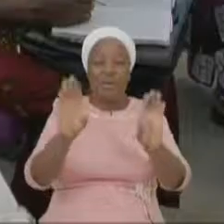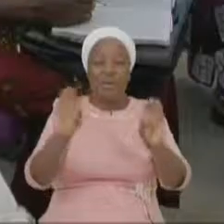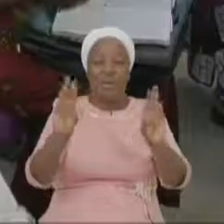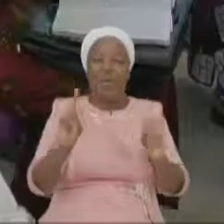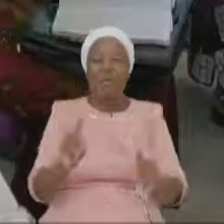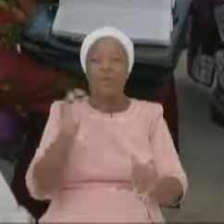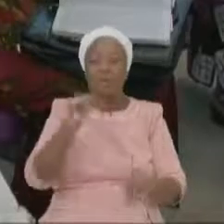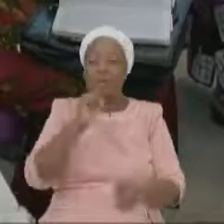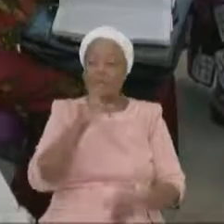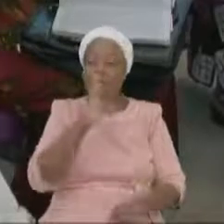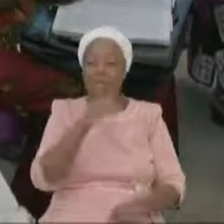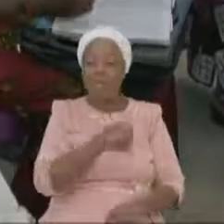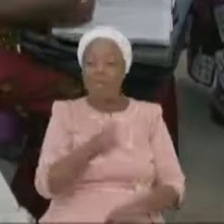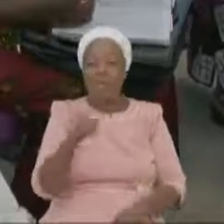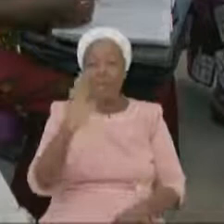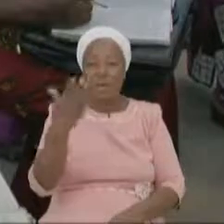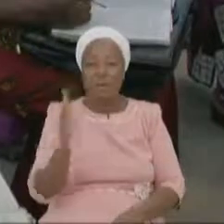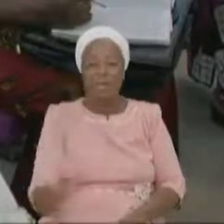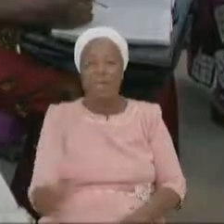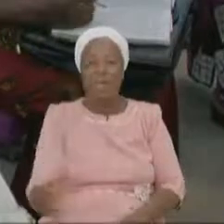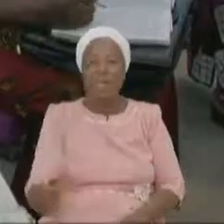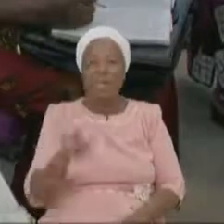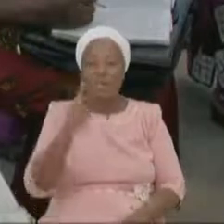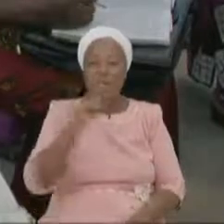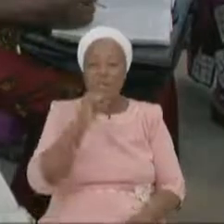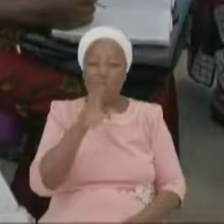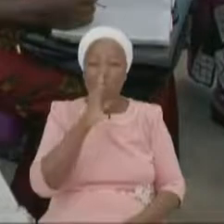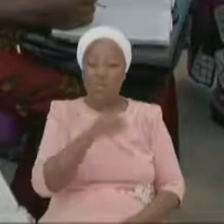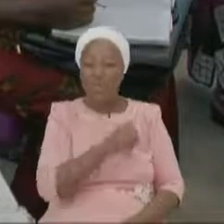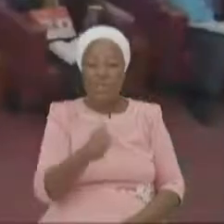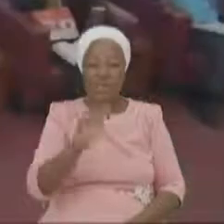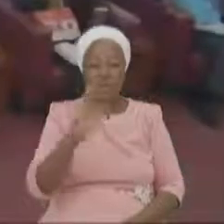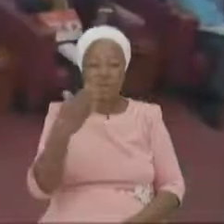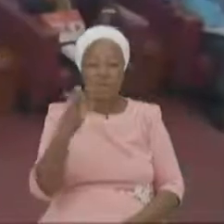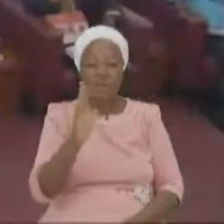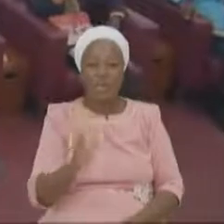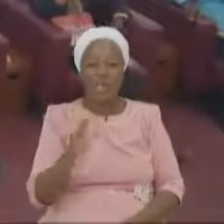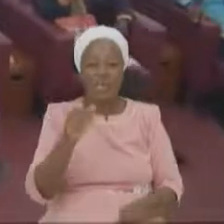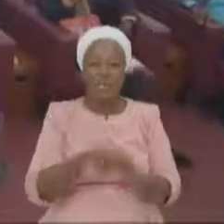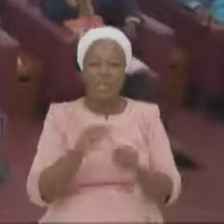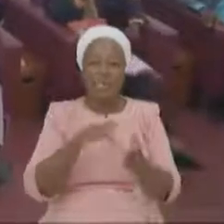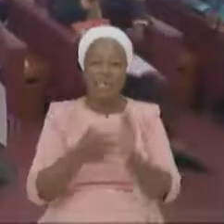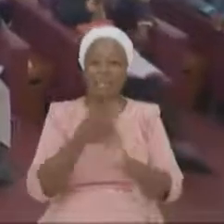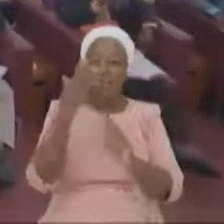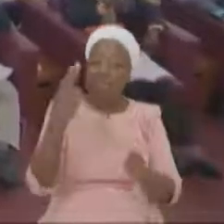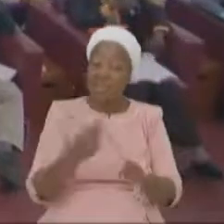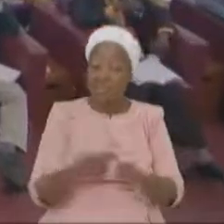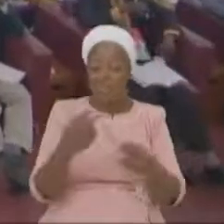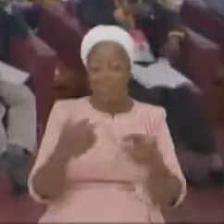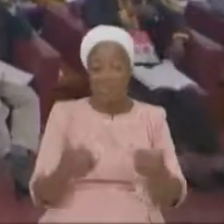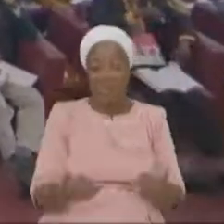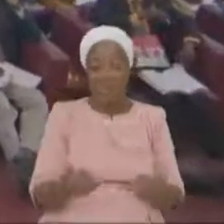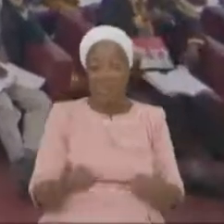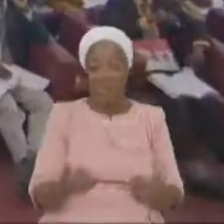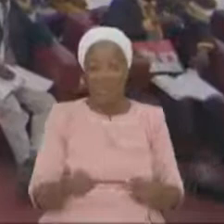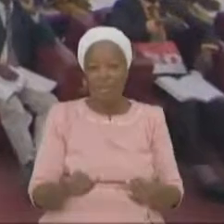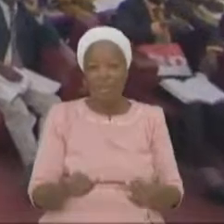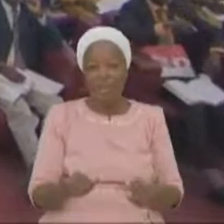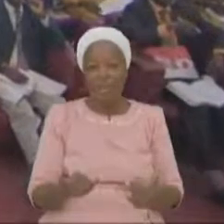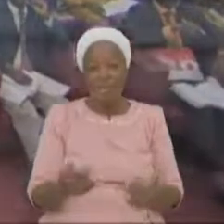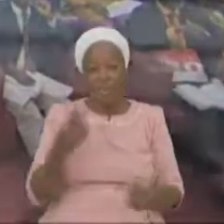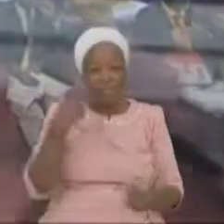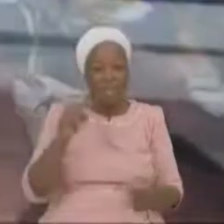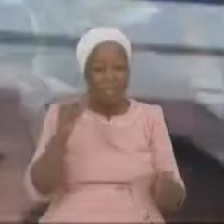compromiser. You'll not be a compromiser in Jesus' name. Now, look at